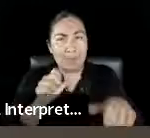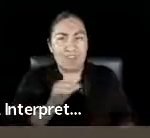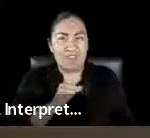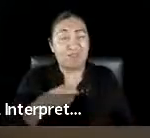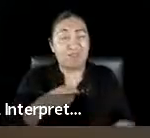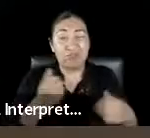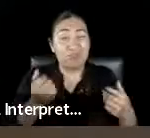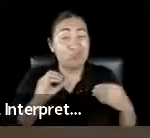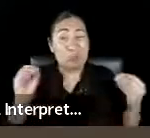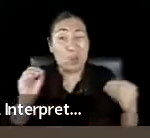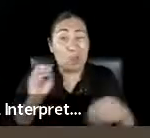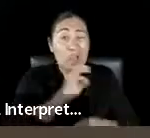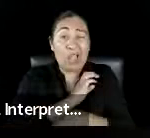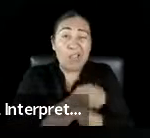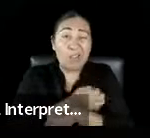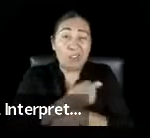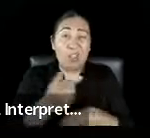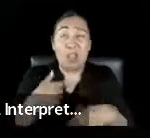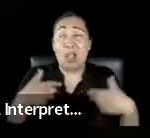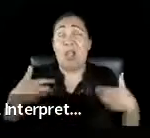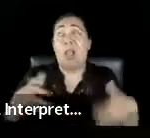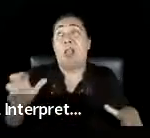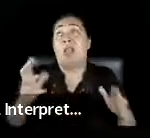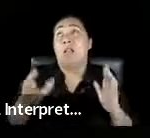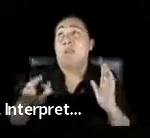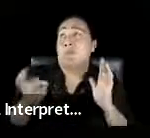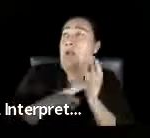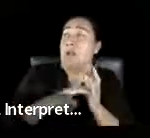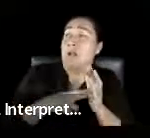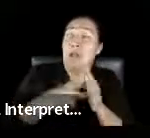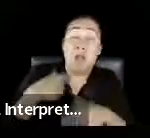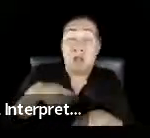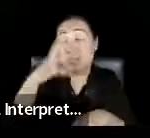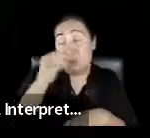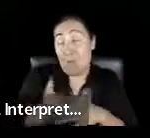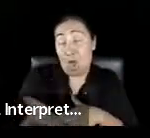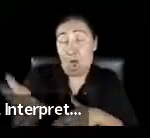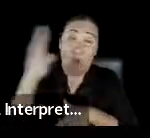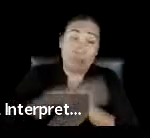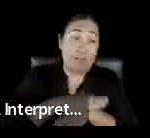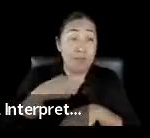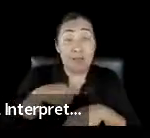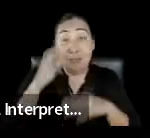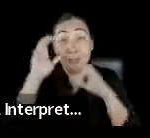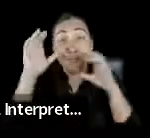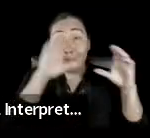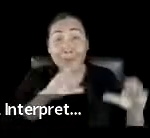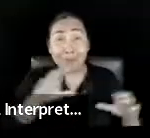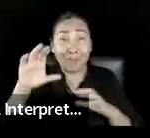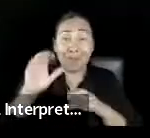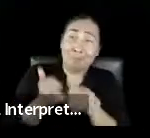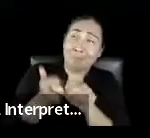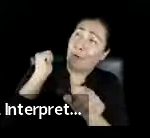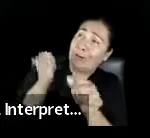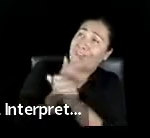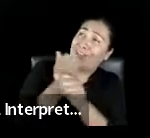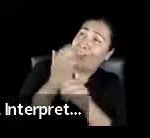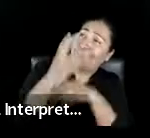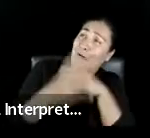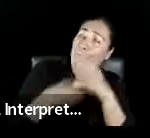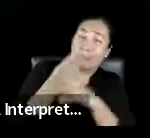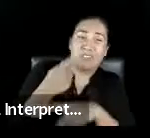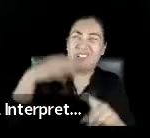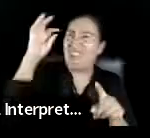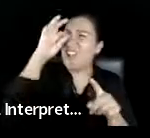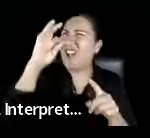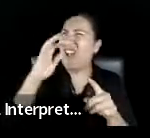I had no drive to get out of bed. I slept all day, but stayed up all night away from everything in the world. I didn't know how to deal with these changes.